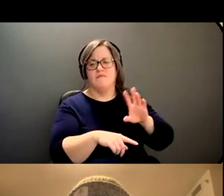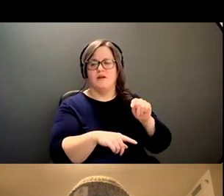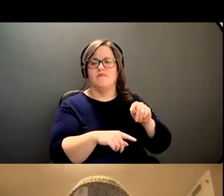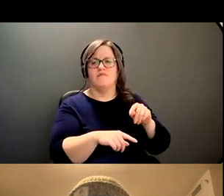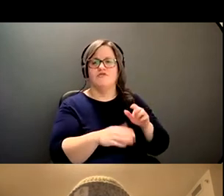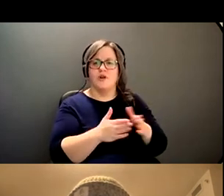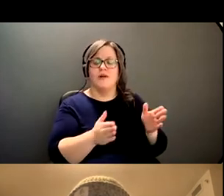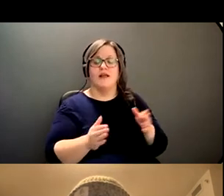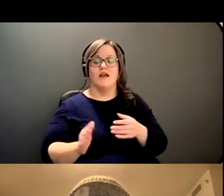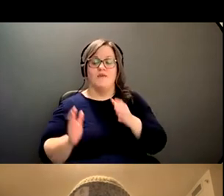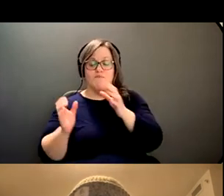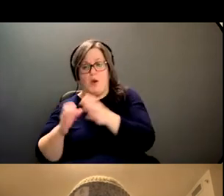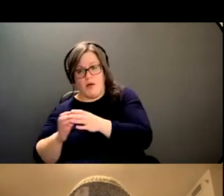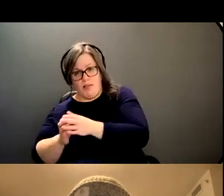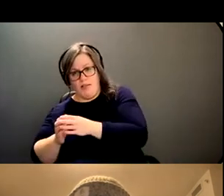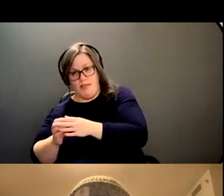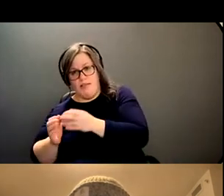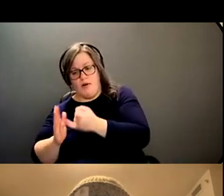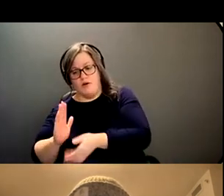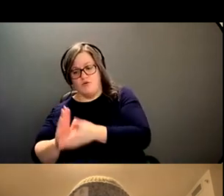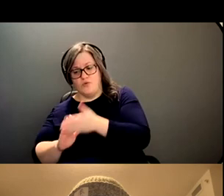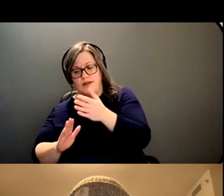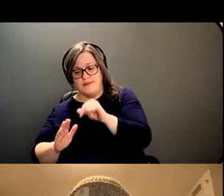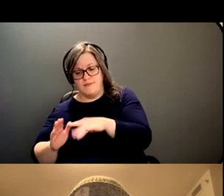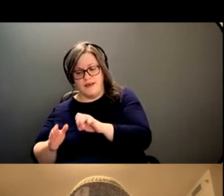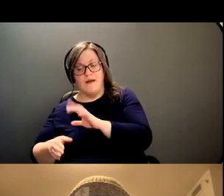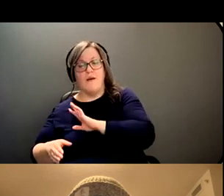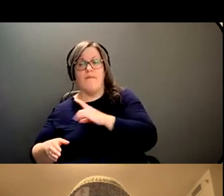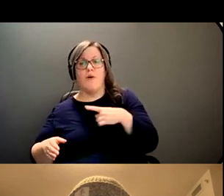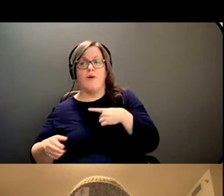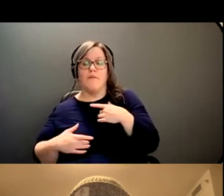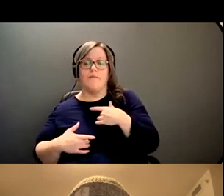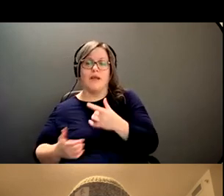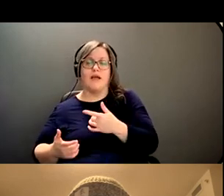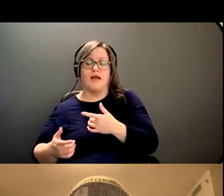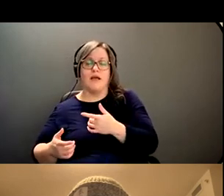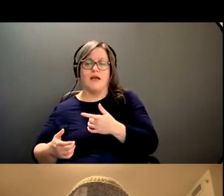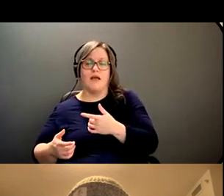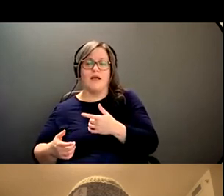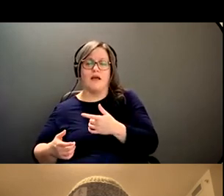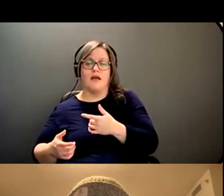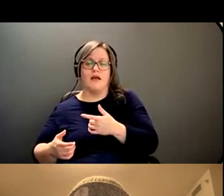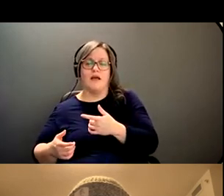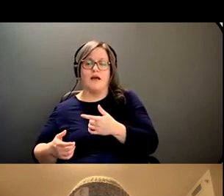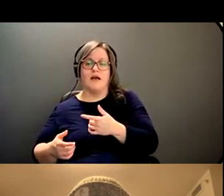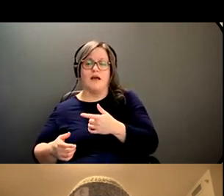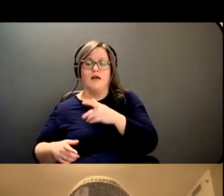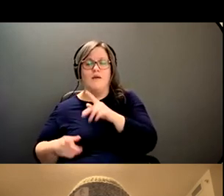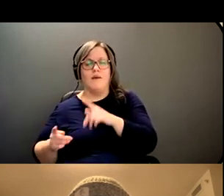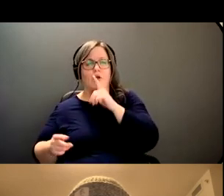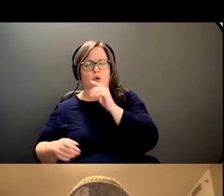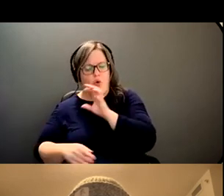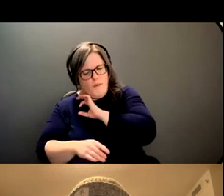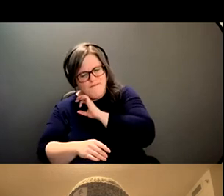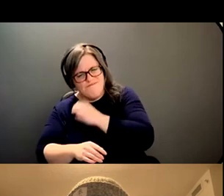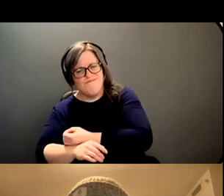smaller artists rent spaces with boards, it's people who like are just really passionate about it